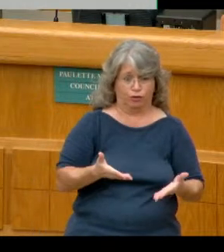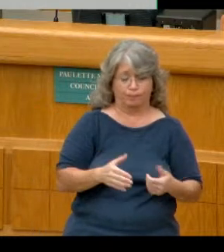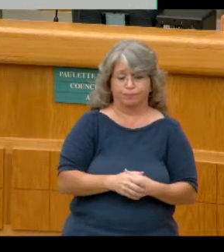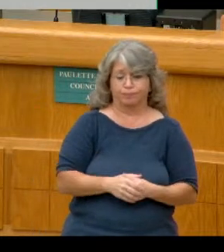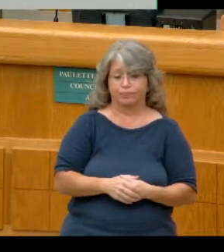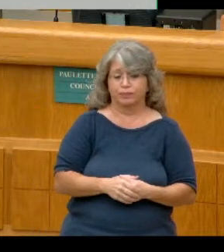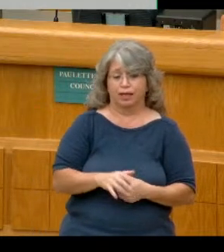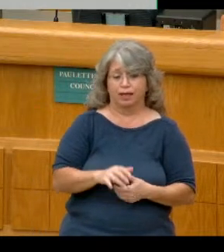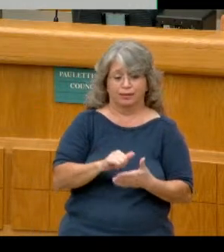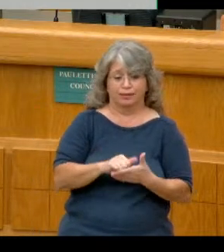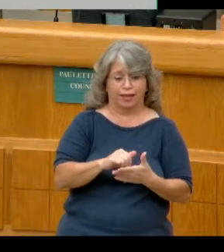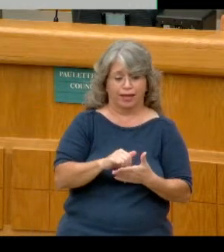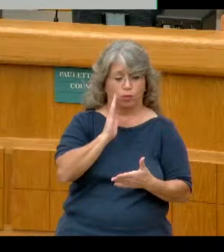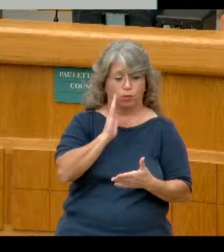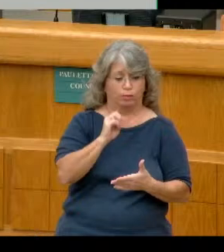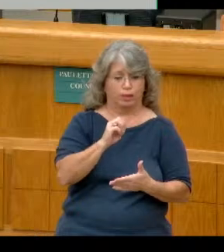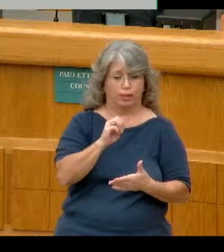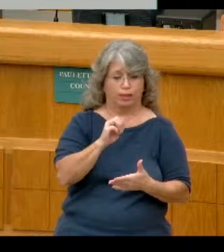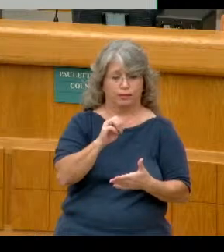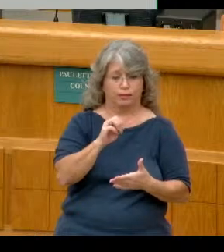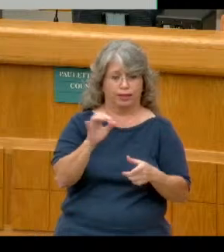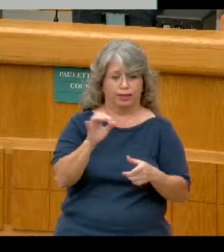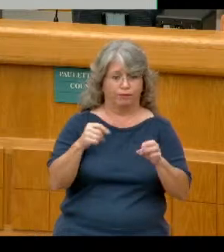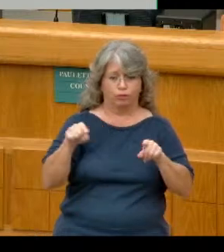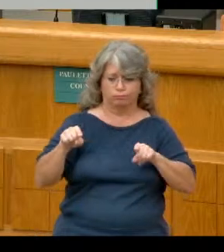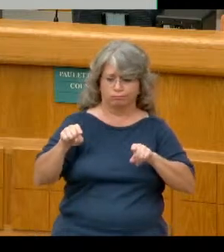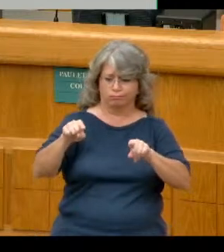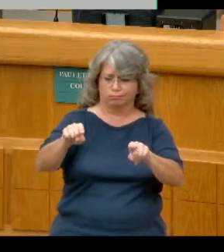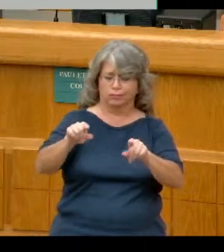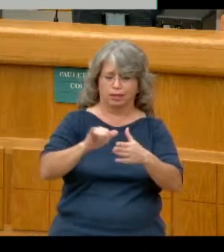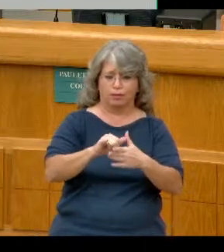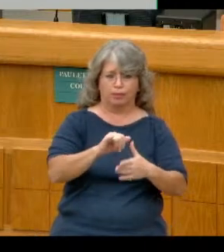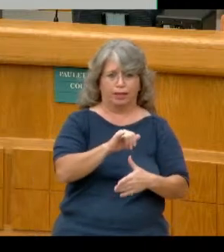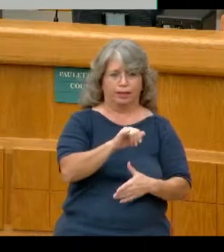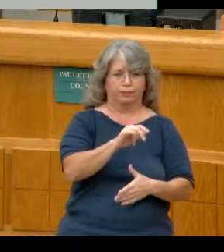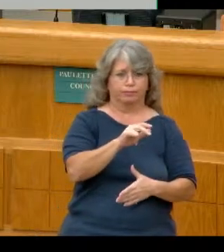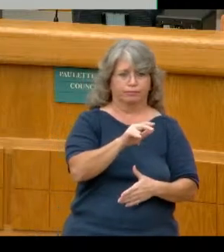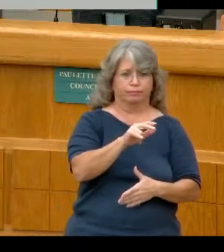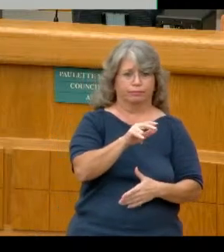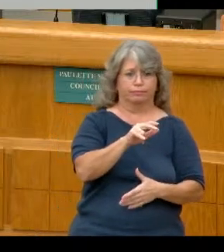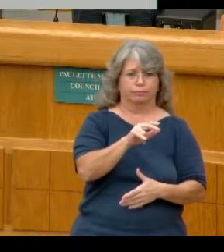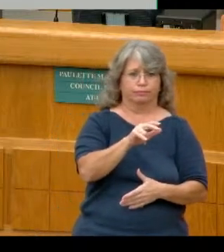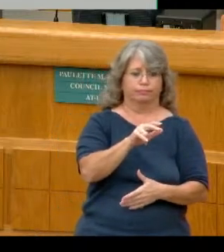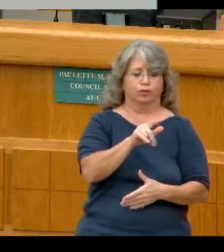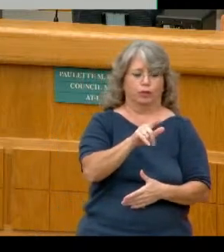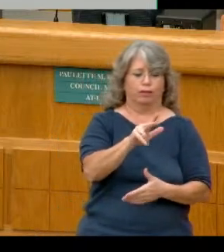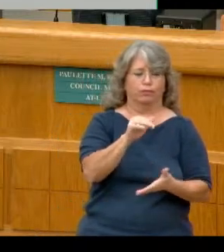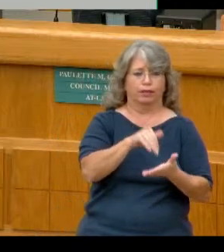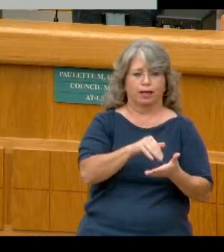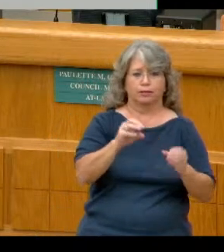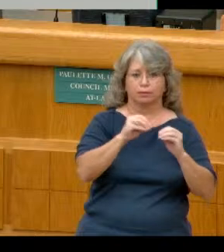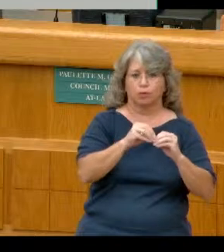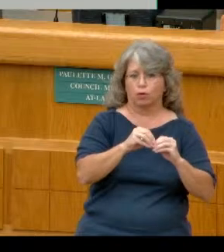we go down the path of El Paso. And that's what we want to try to avoid here.